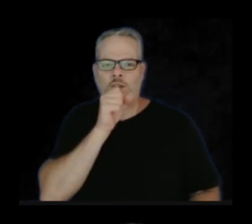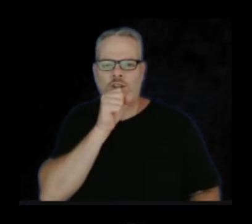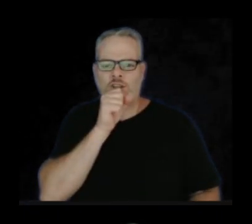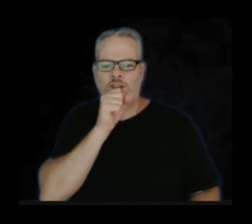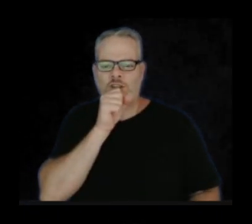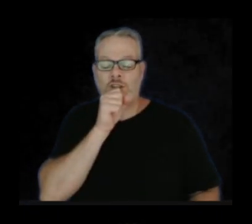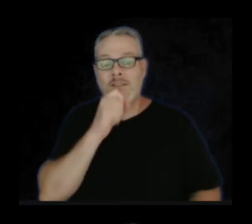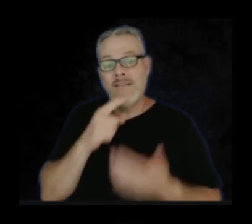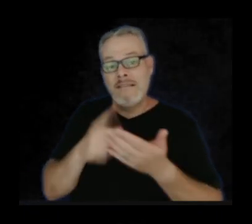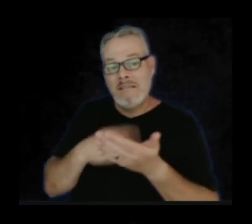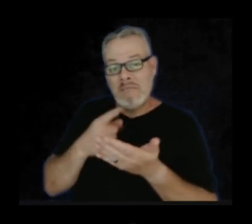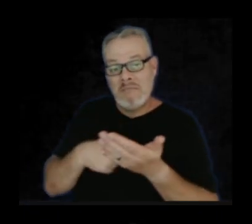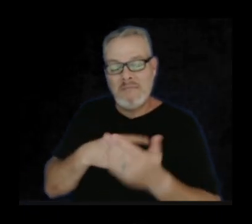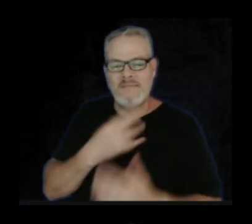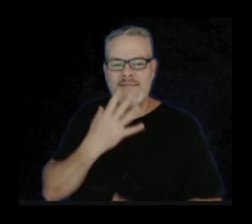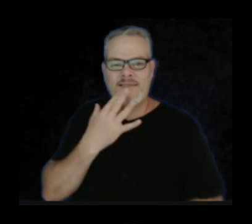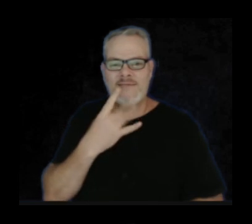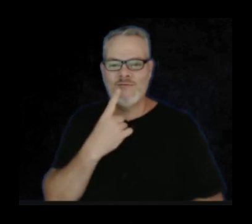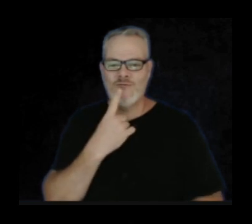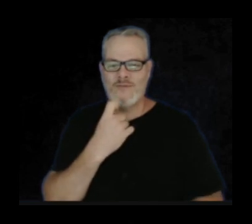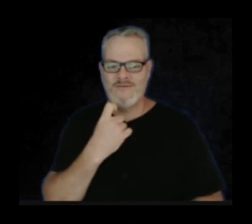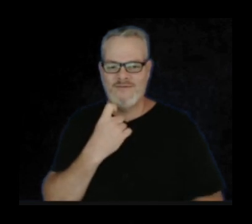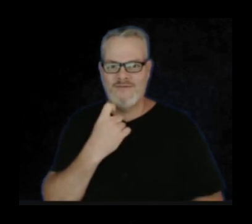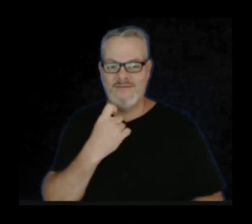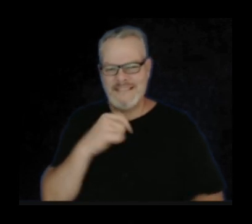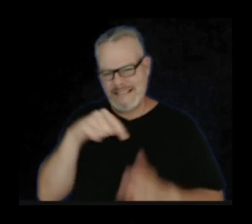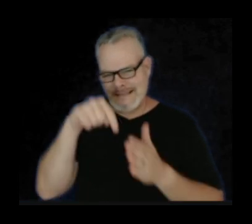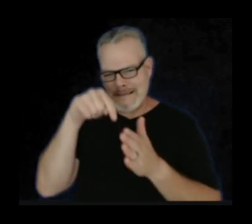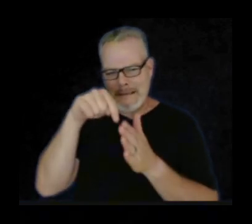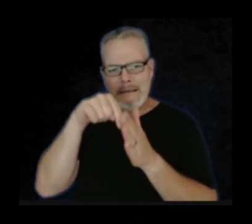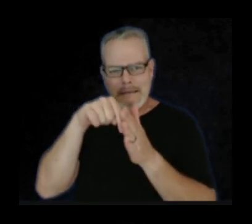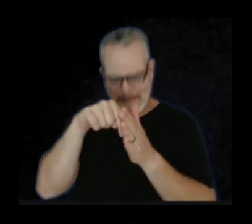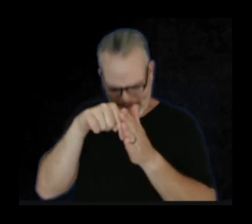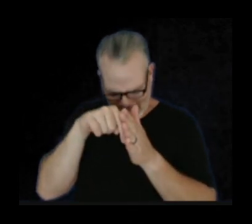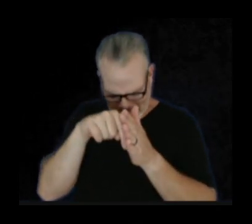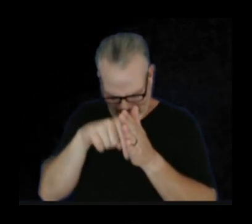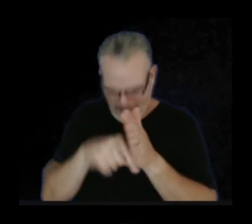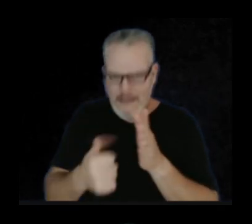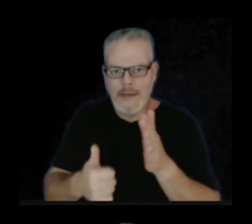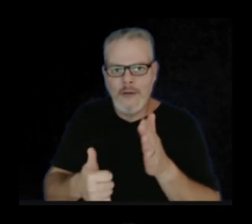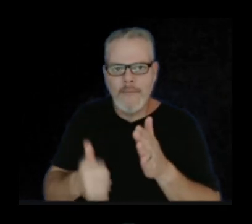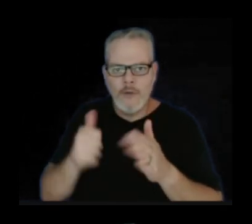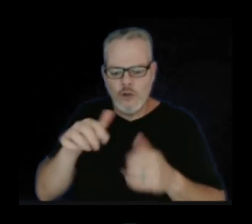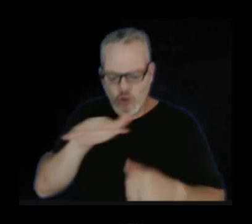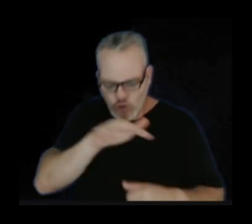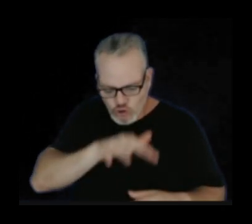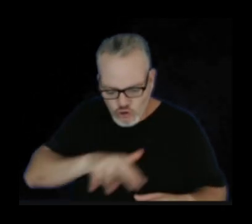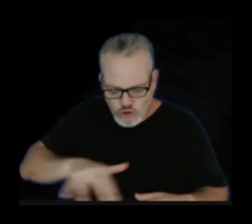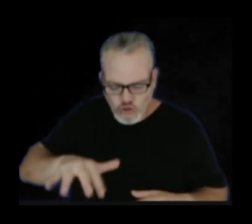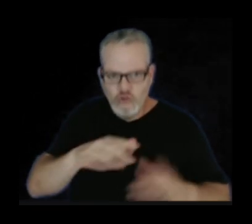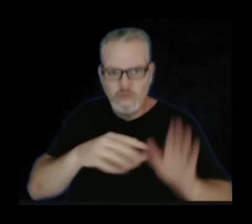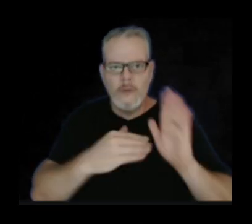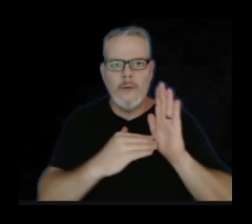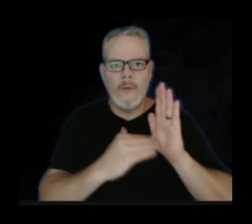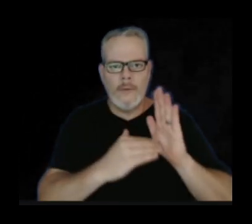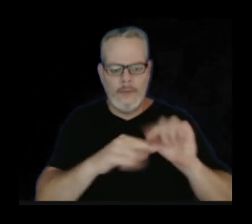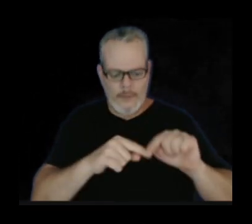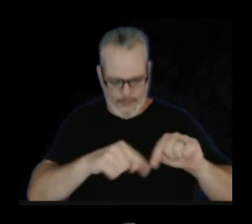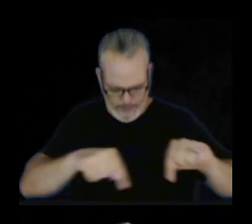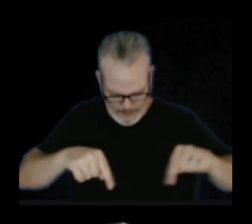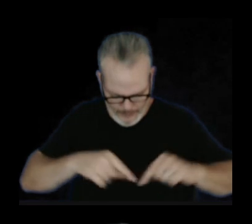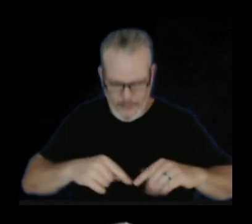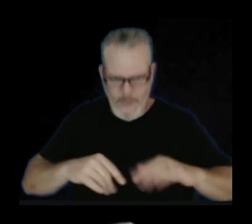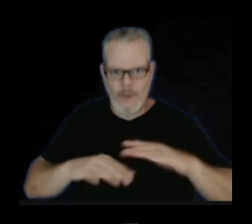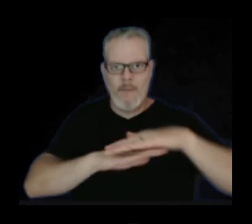red. So a little bit deeper, and this corresponds to the area around the base of the volcanic pile where the